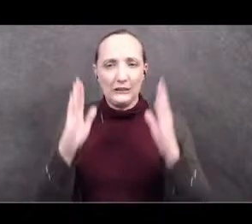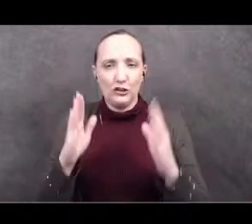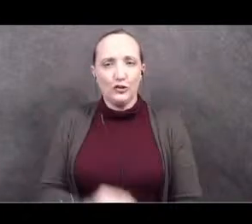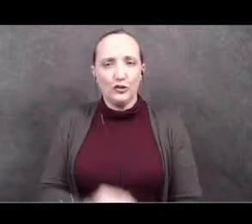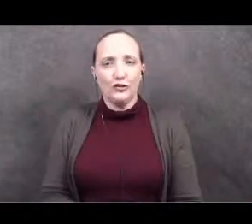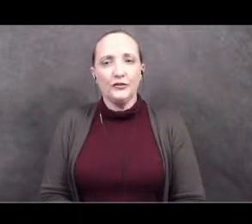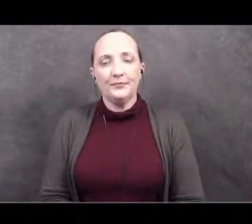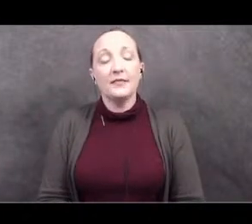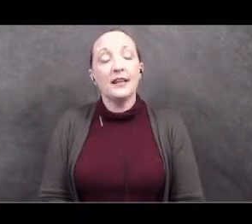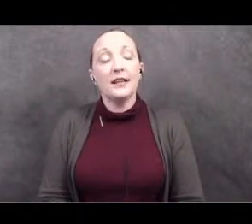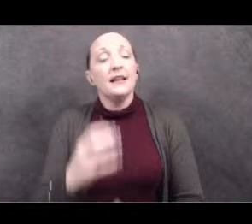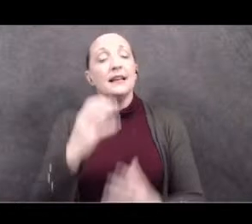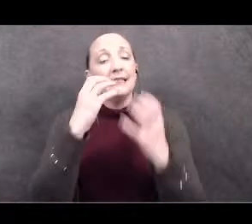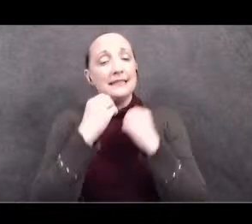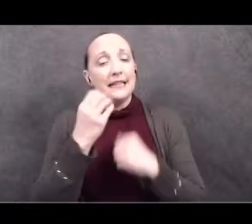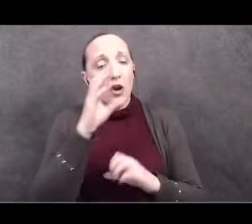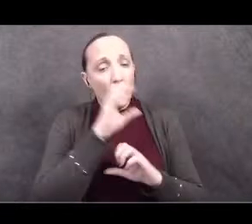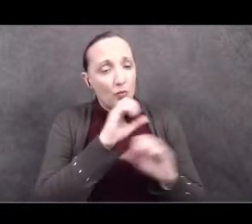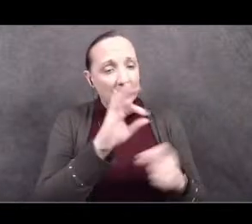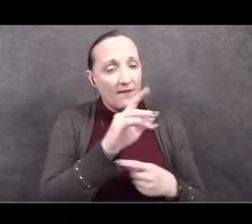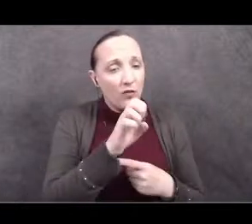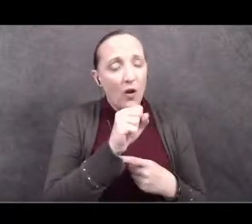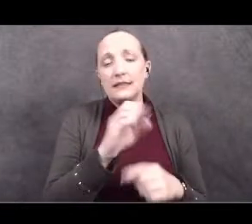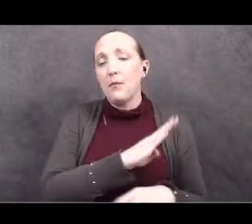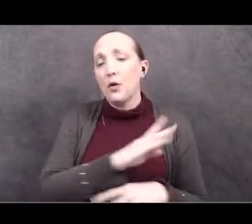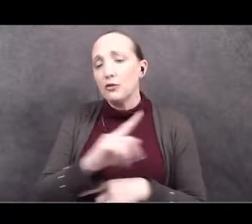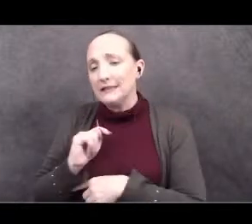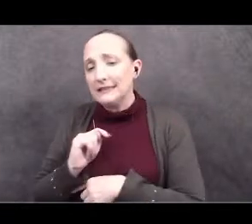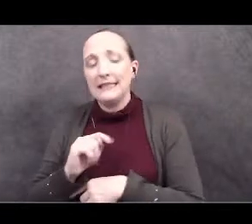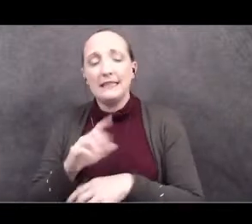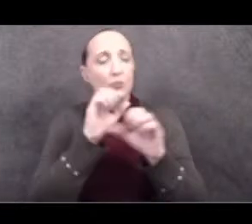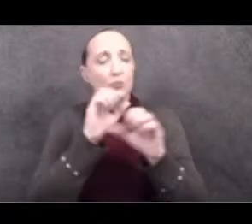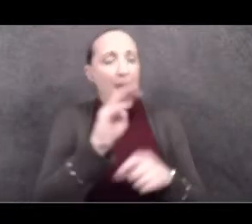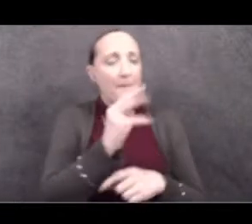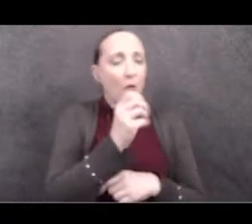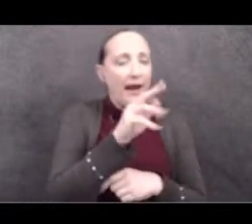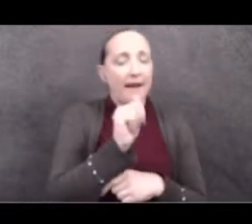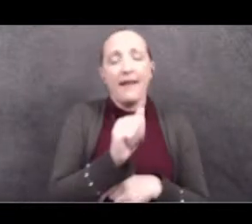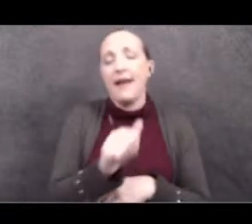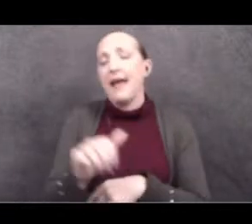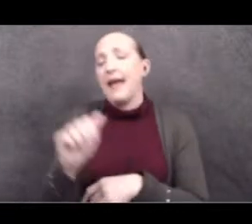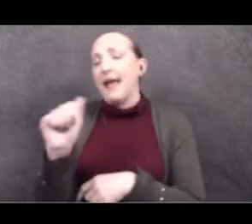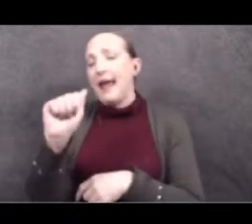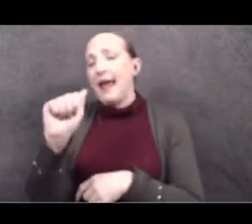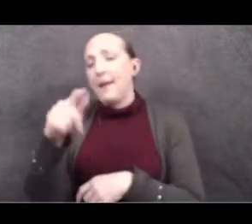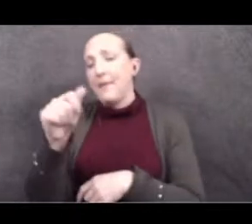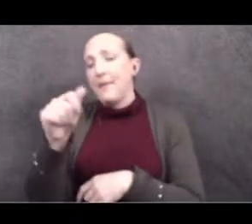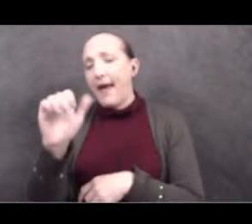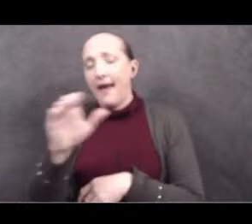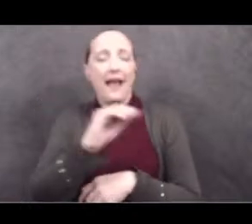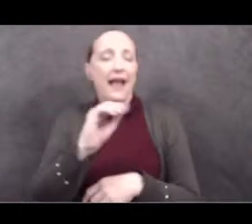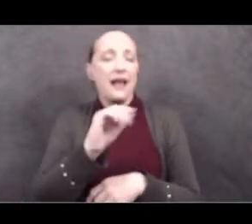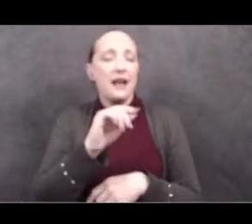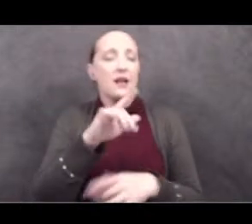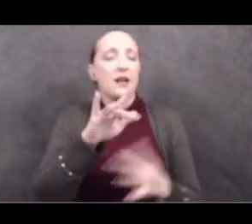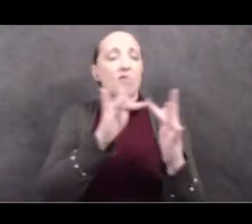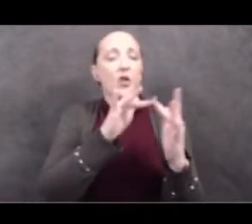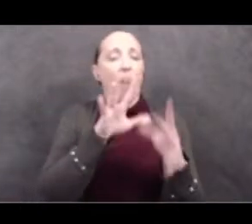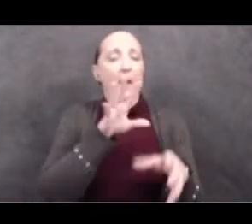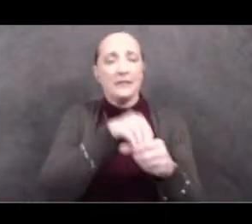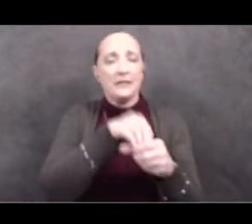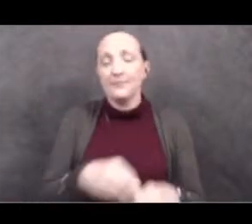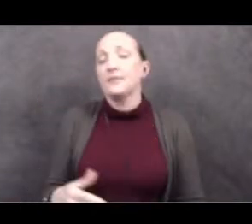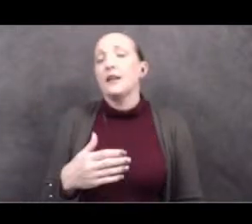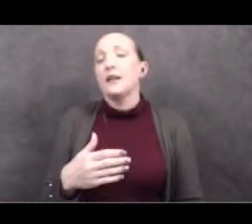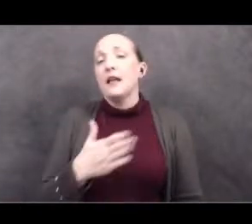Flores Board of Trustees superintendent Miranda executive cabinet APAC and virtual community participants my name is Lori